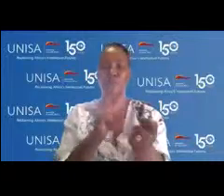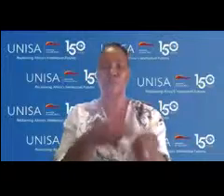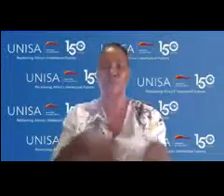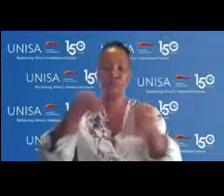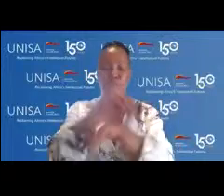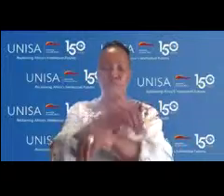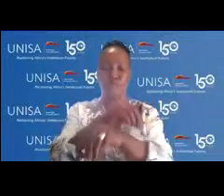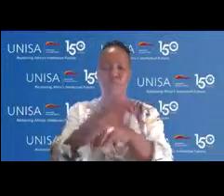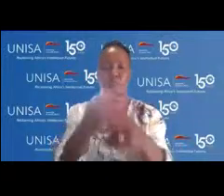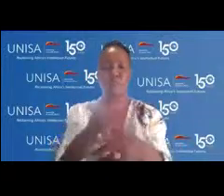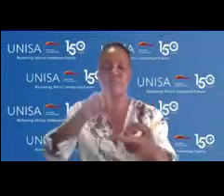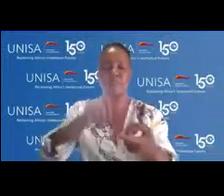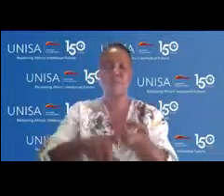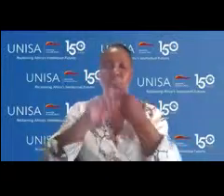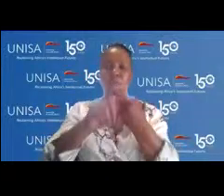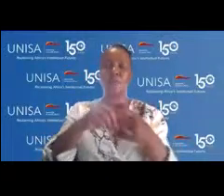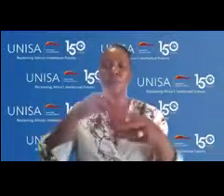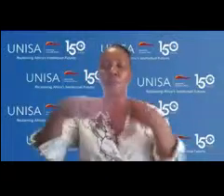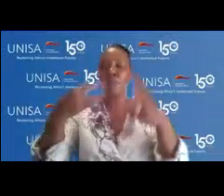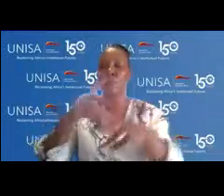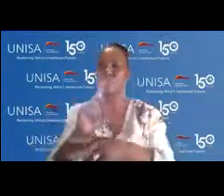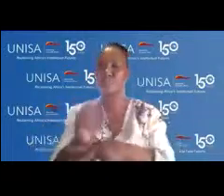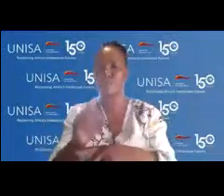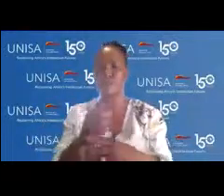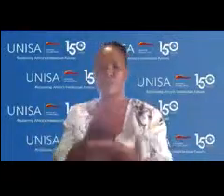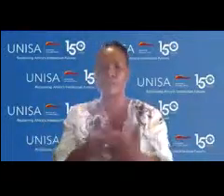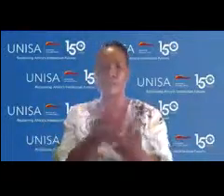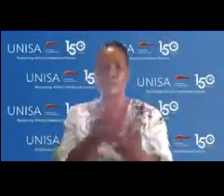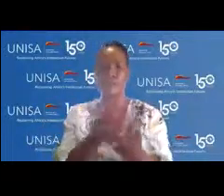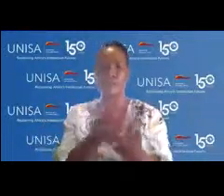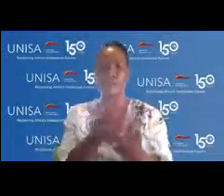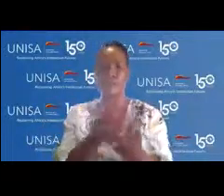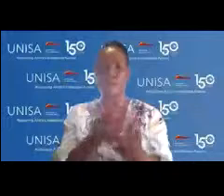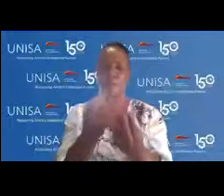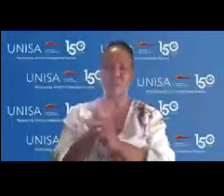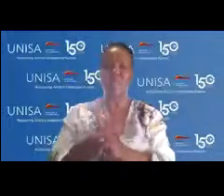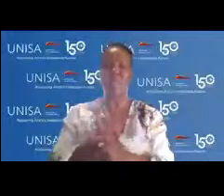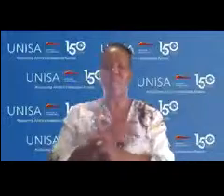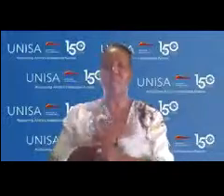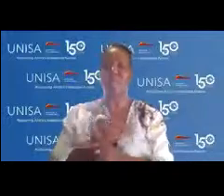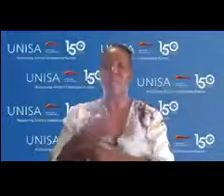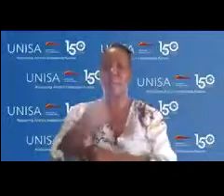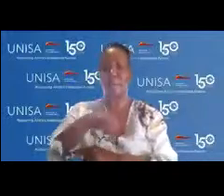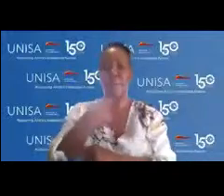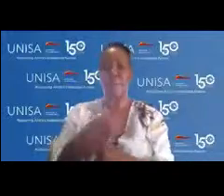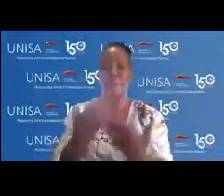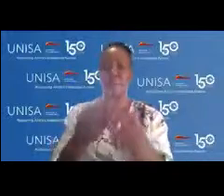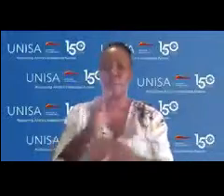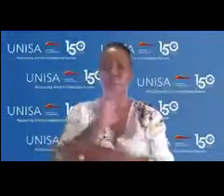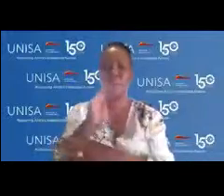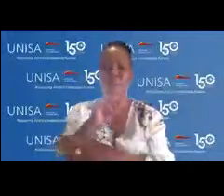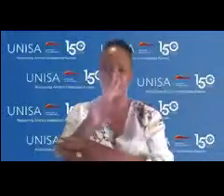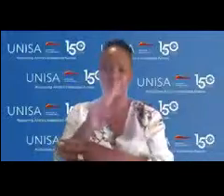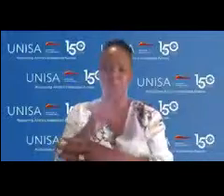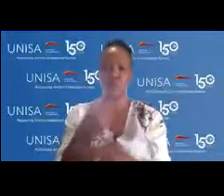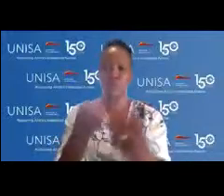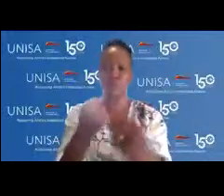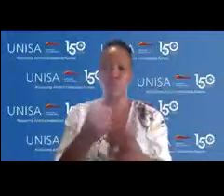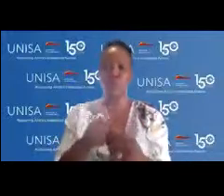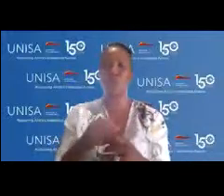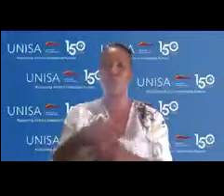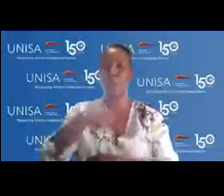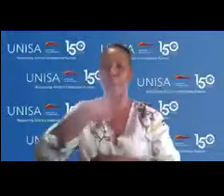If it's something that you really want to keep personal, maybe your CV, things like that, you do it in your personal account. But when you